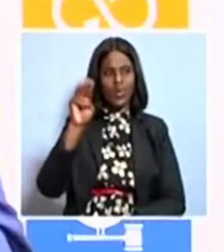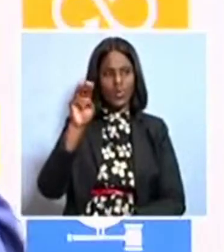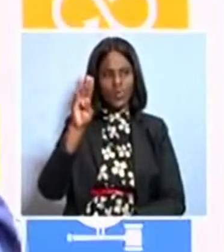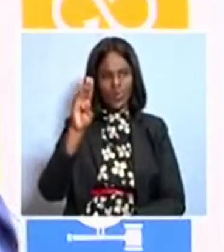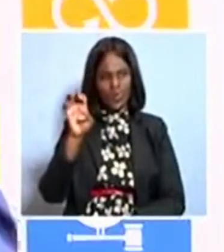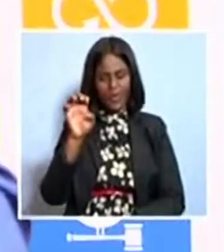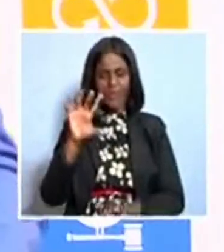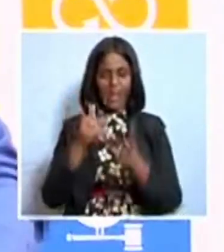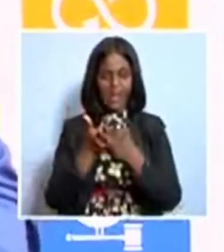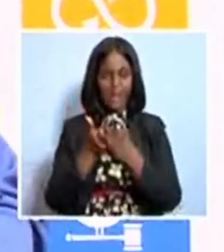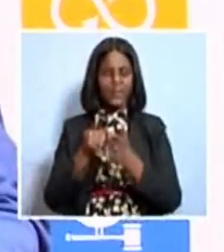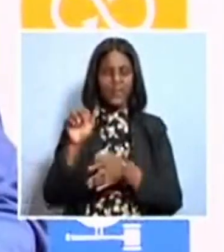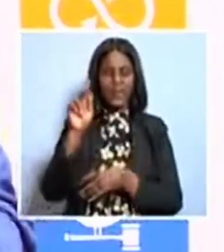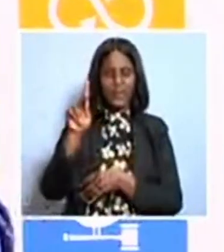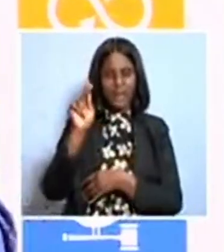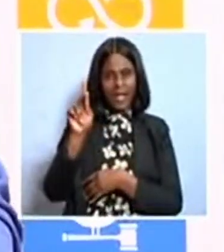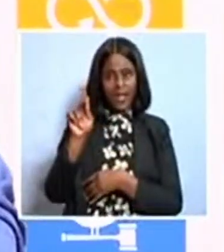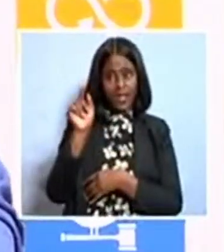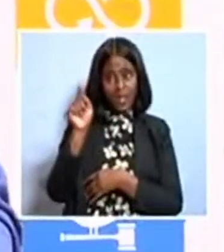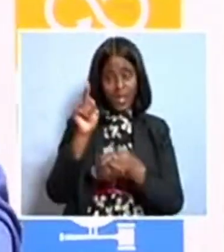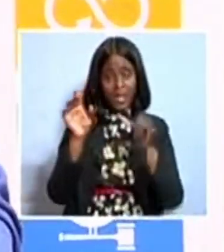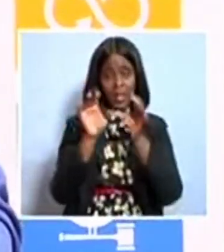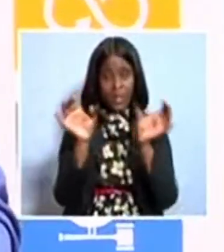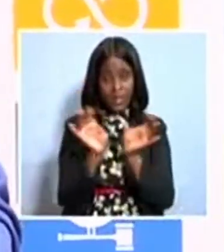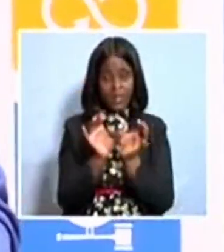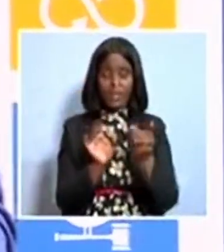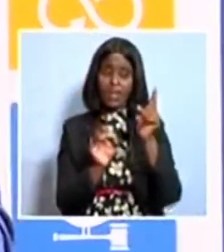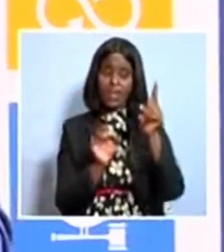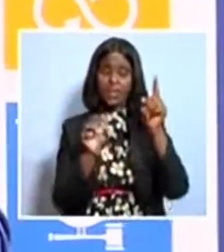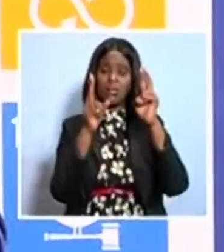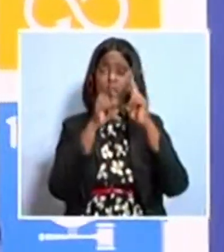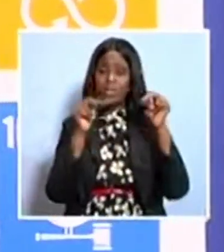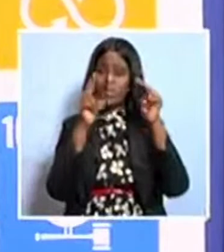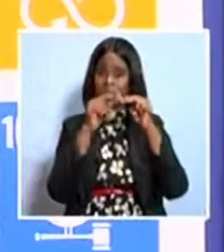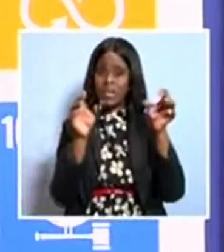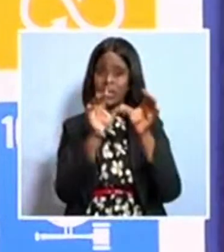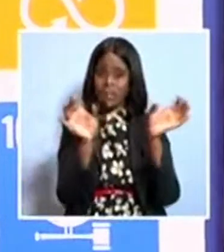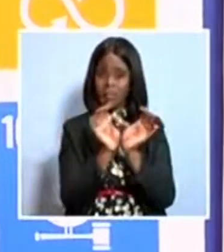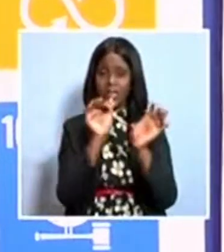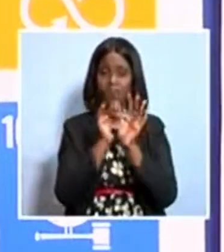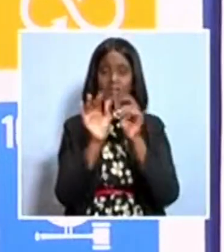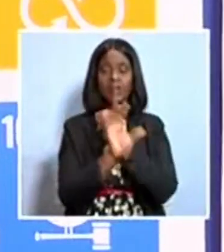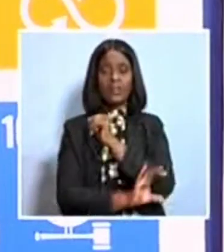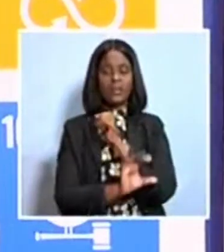Kaumbwe constituency is one of the rural constituencies in the country, and